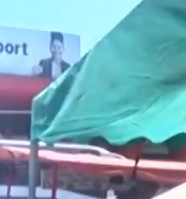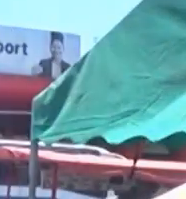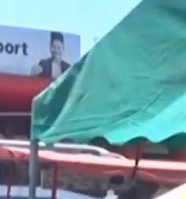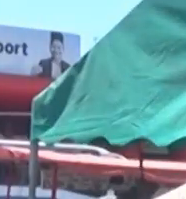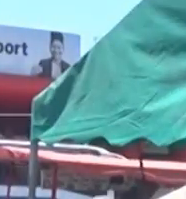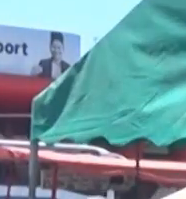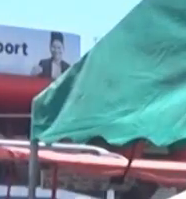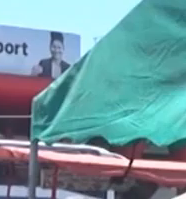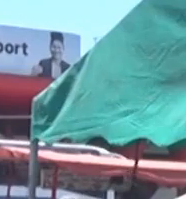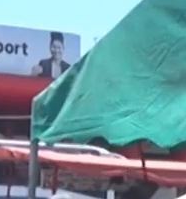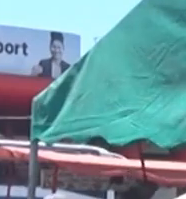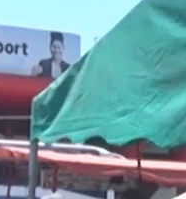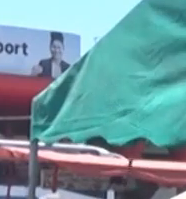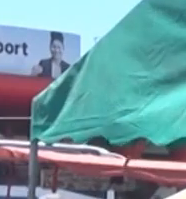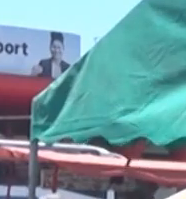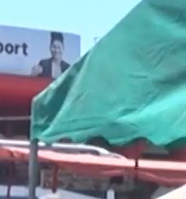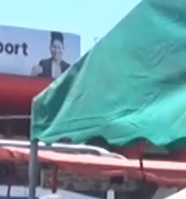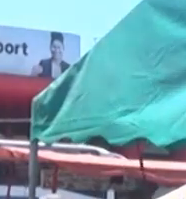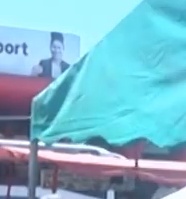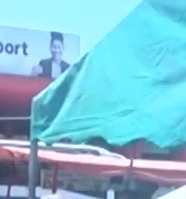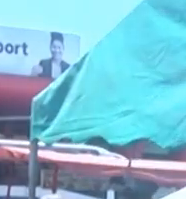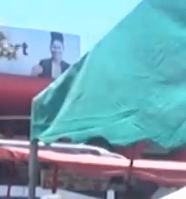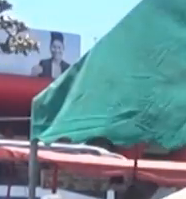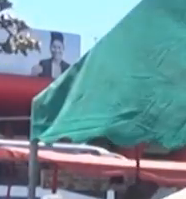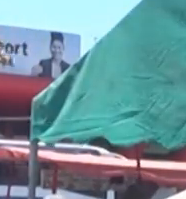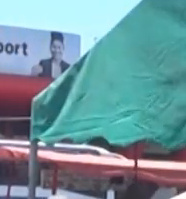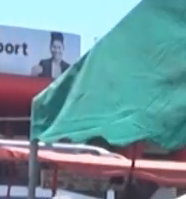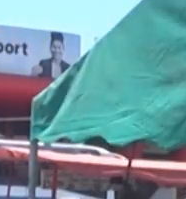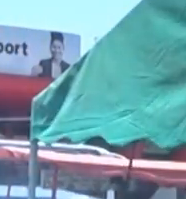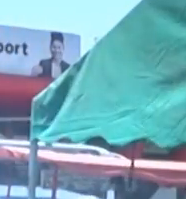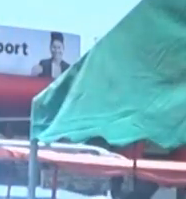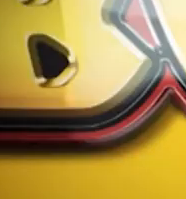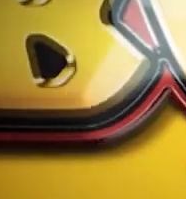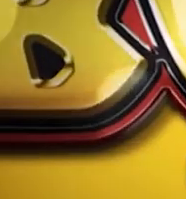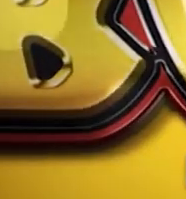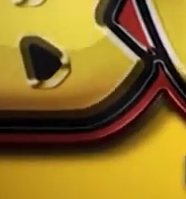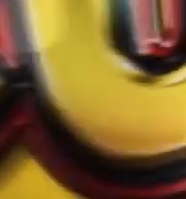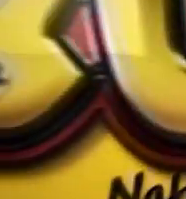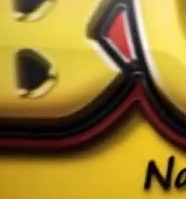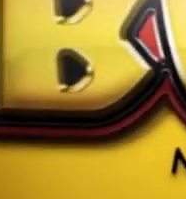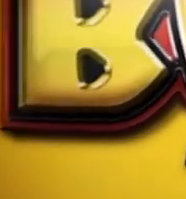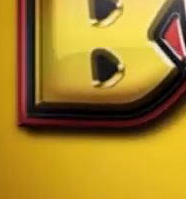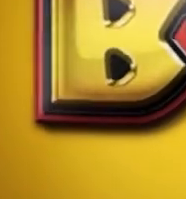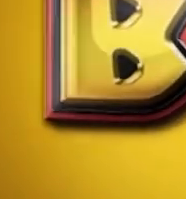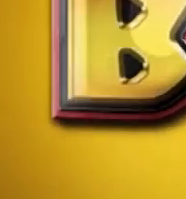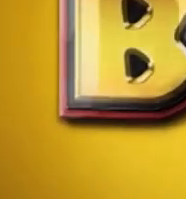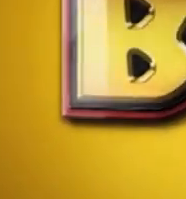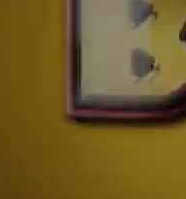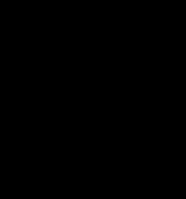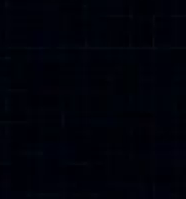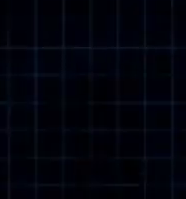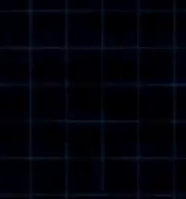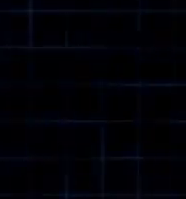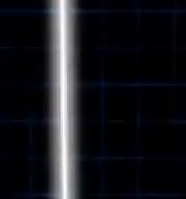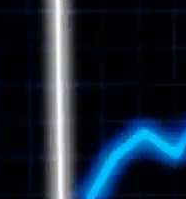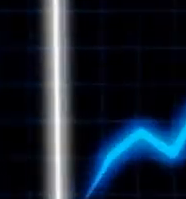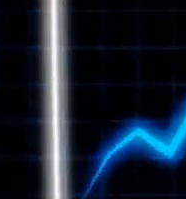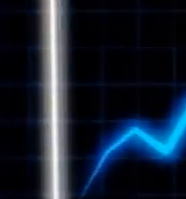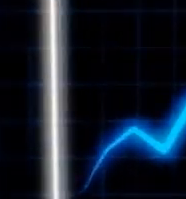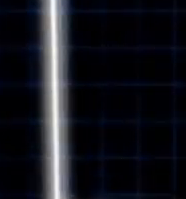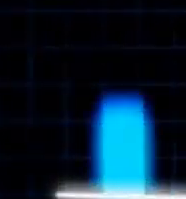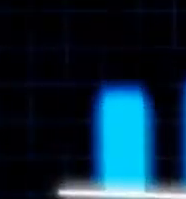Bula, ang gono ilutoka tutalita ka ng Bula FM bertini nambang 2 en seri. Bula FM nambang 2 en seri.